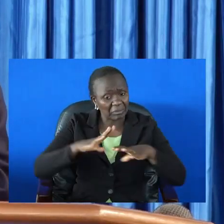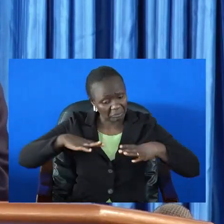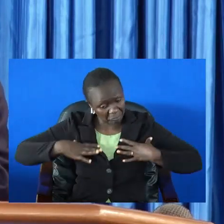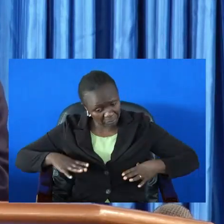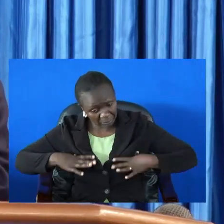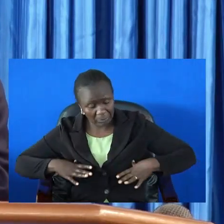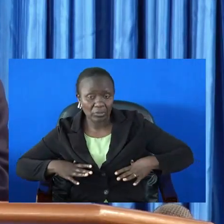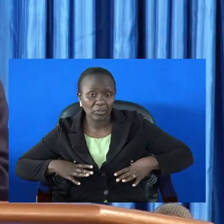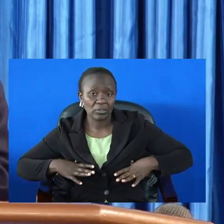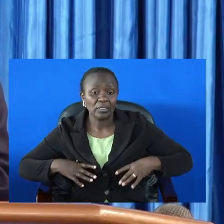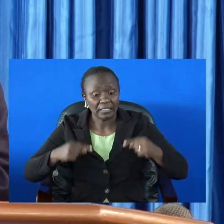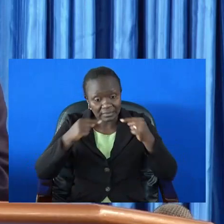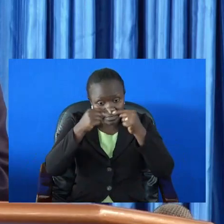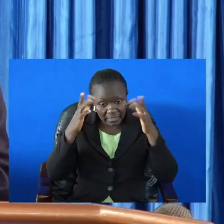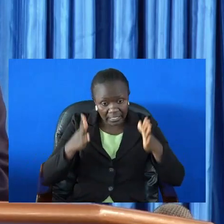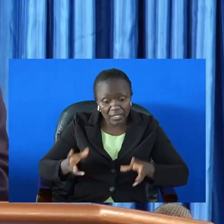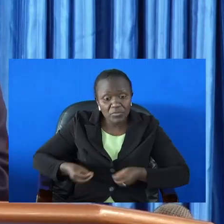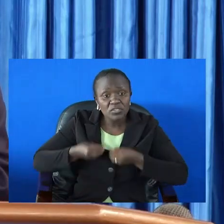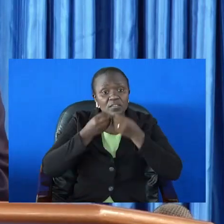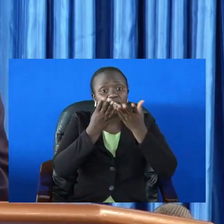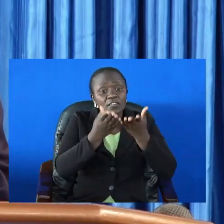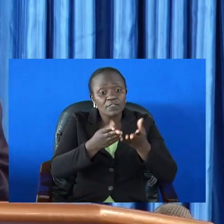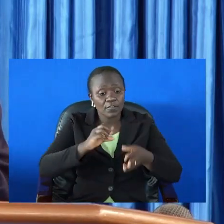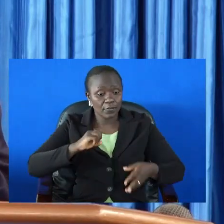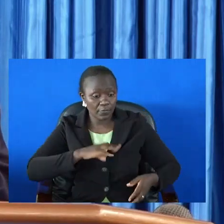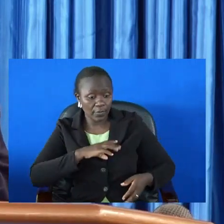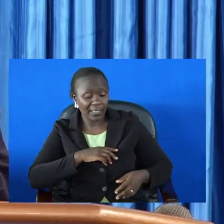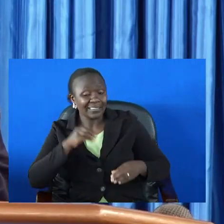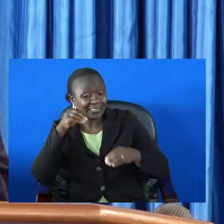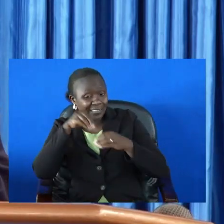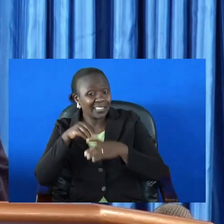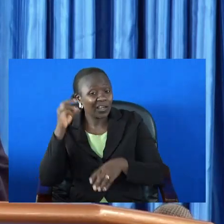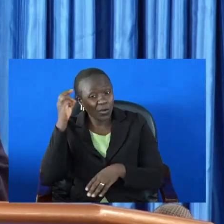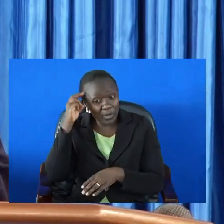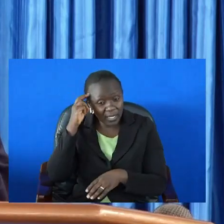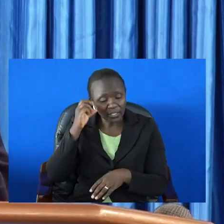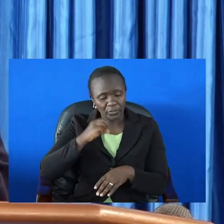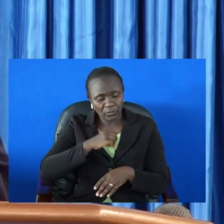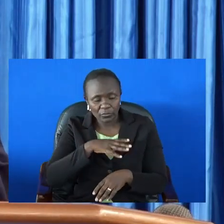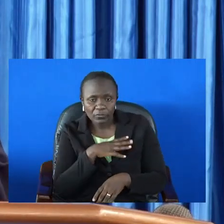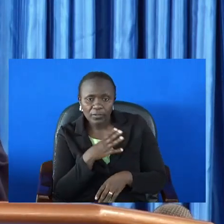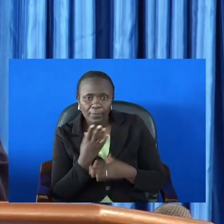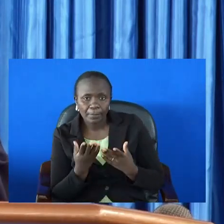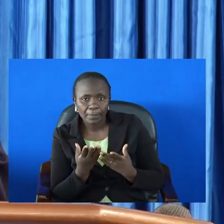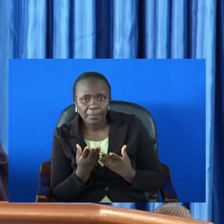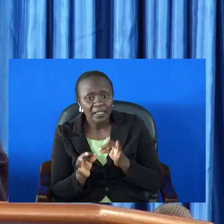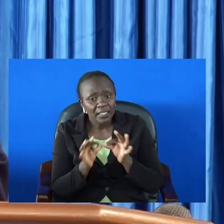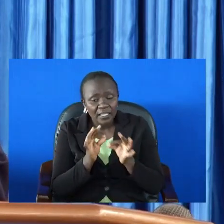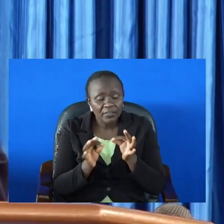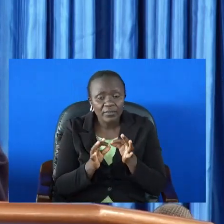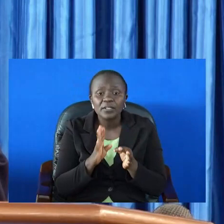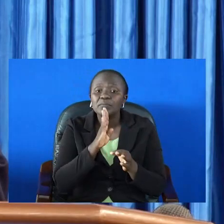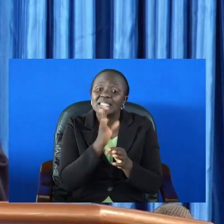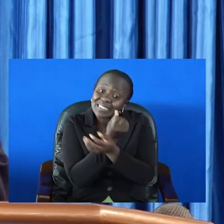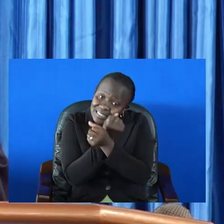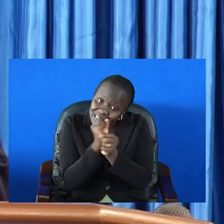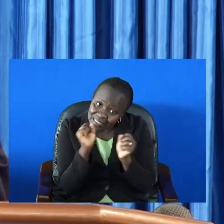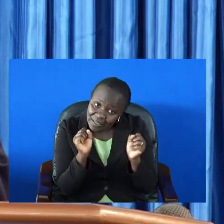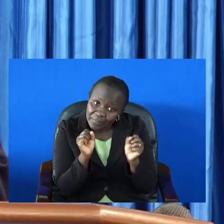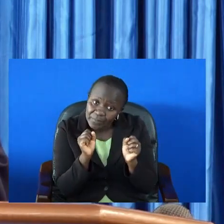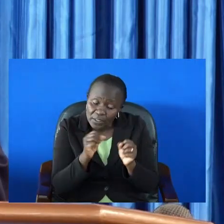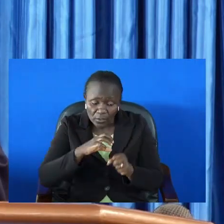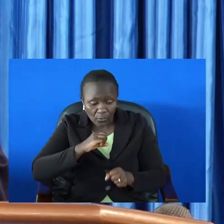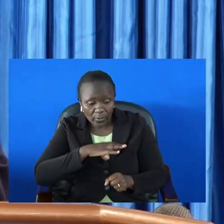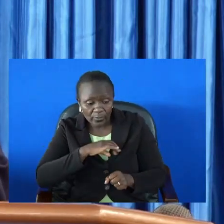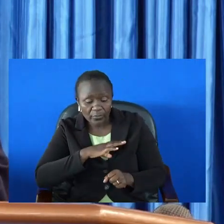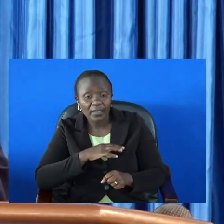and the enemy brings fear to our minds, to fear of even getting saved. We fear